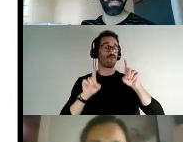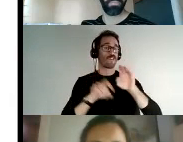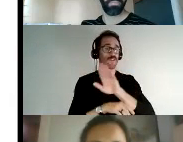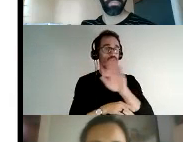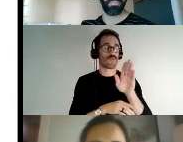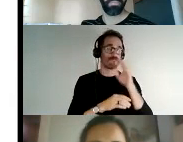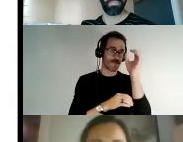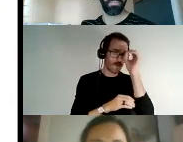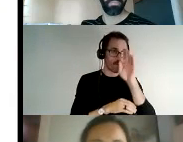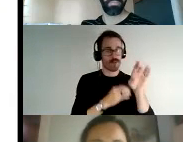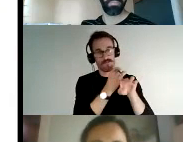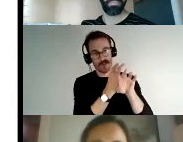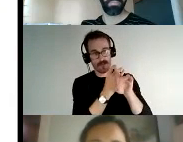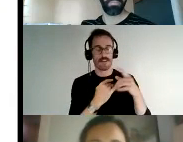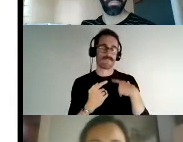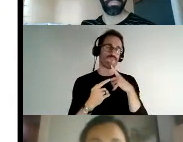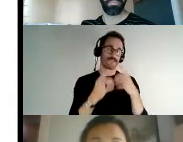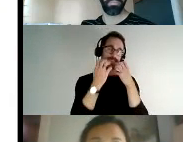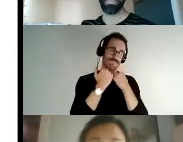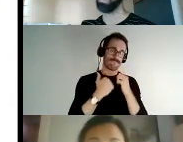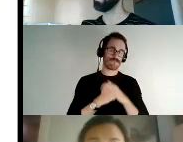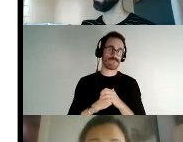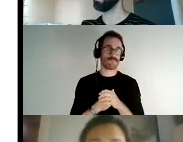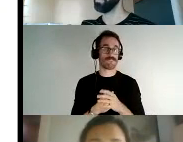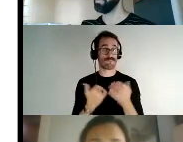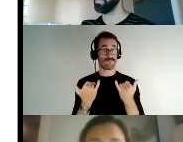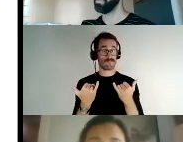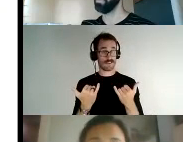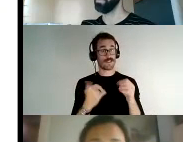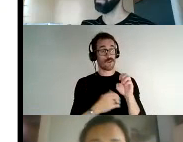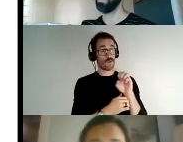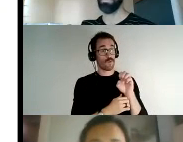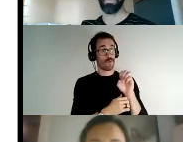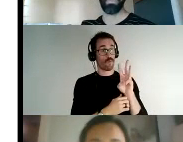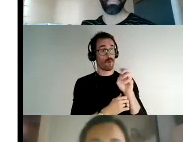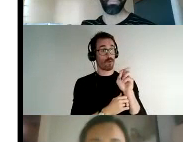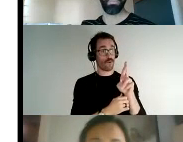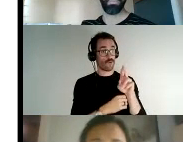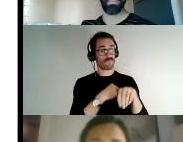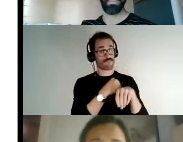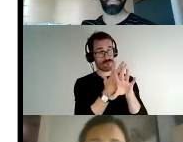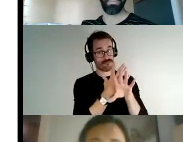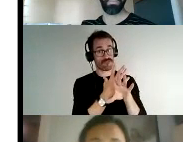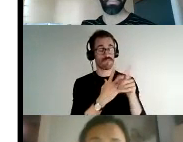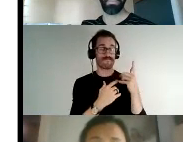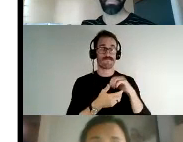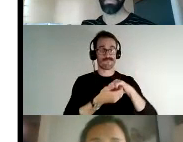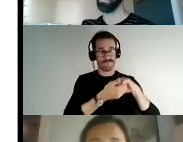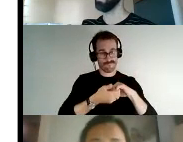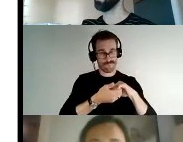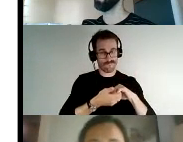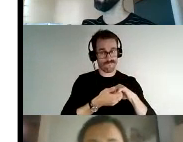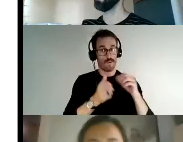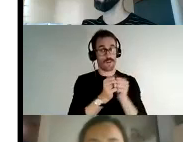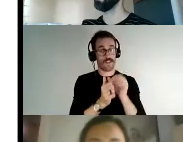feedback. Today's webinar and the webinar series has been a collaboration between Elder Abuse Prevention Ontario,